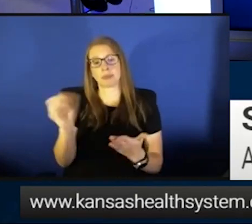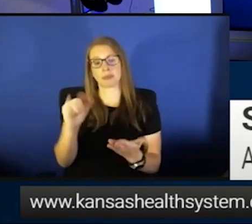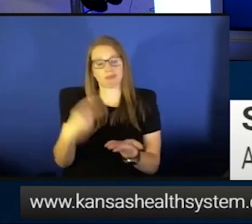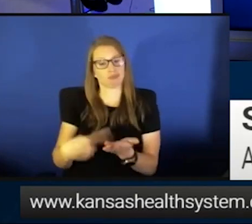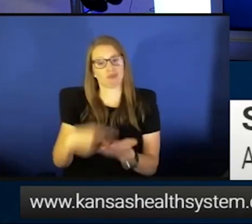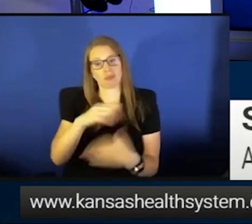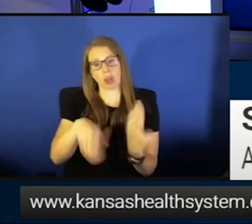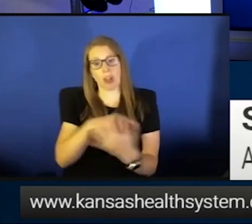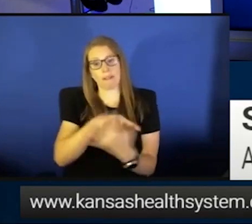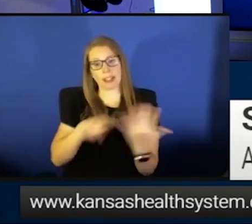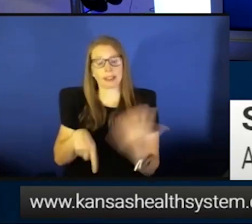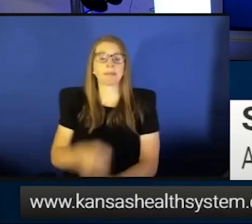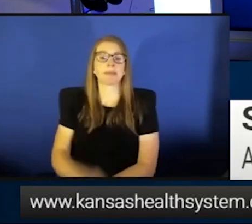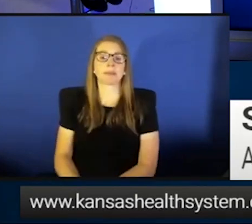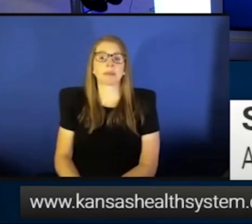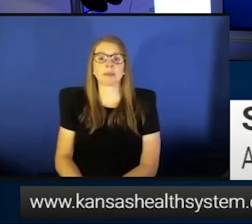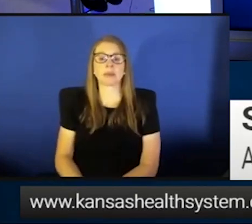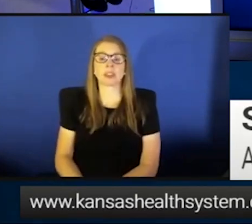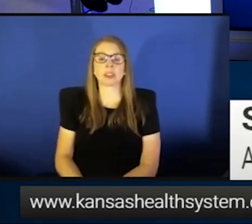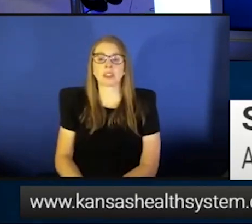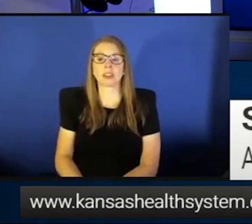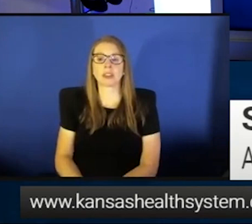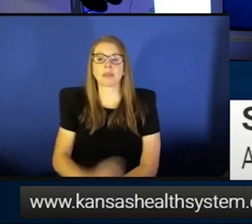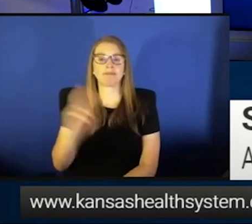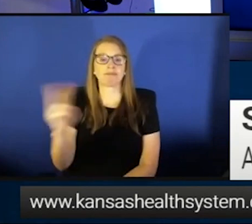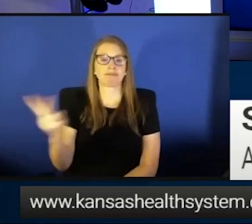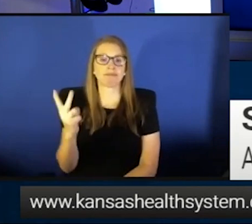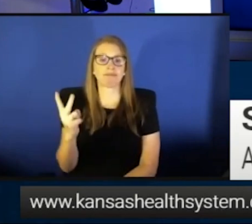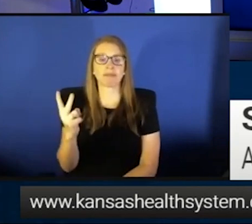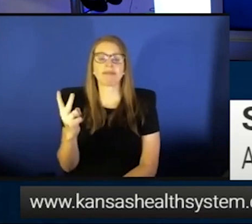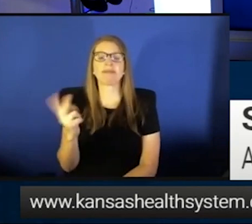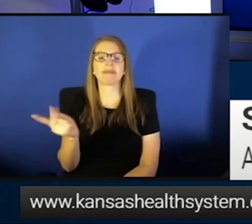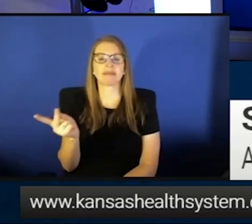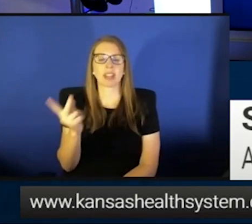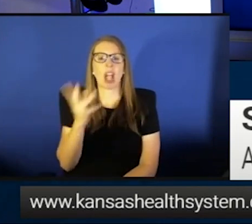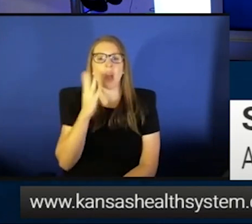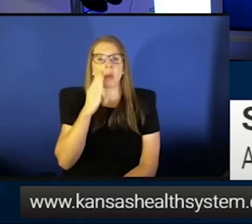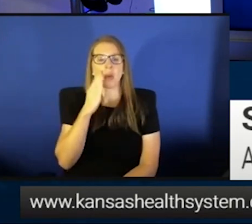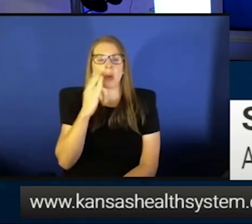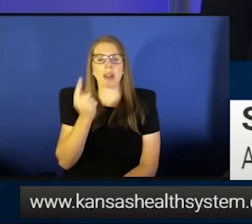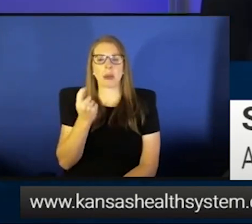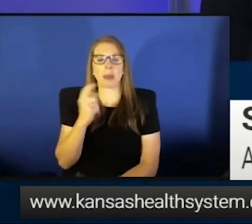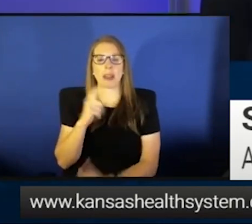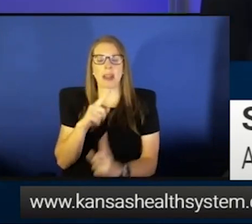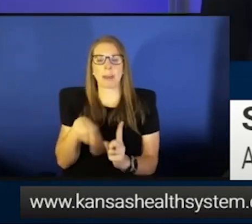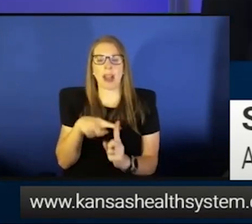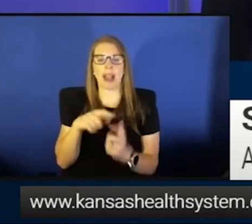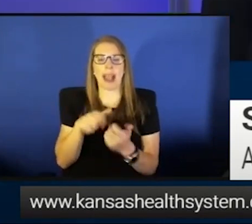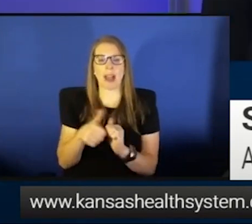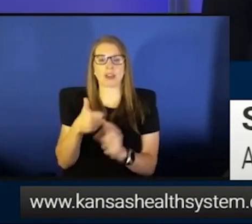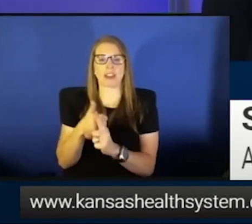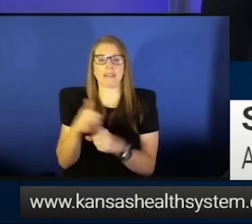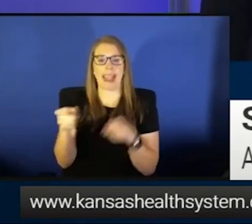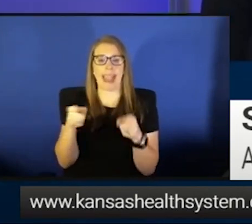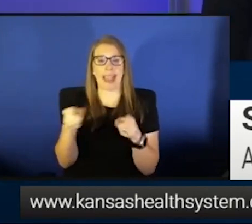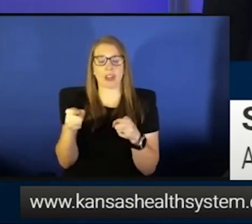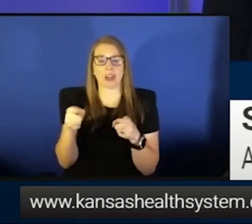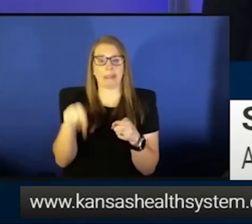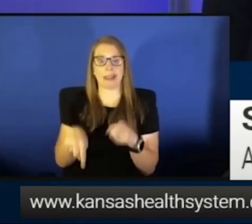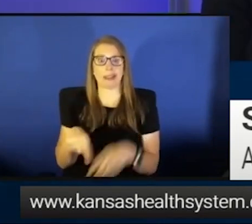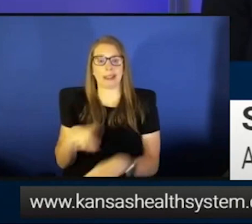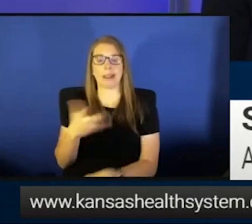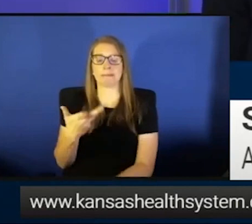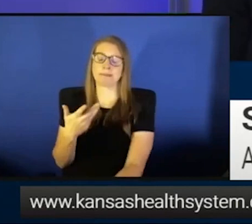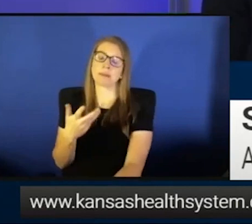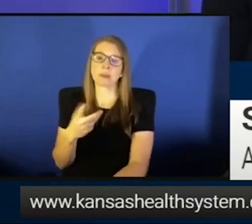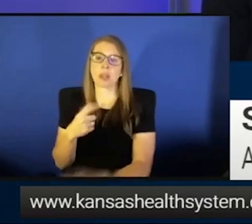back out to our guest joining us today. I want to know a little bit about how you've handled this. And I'll start